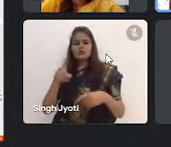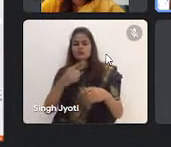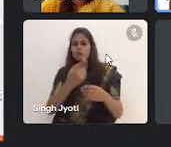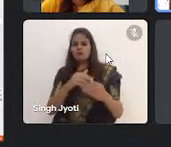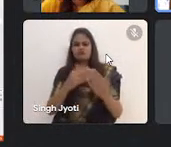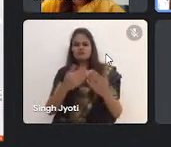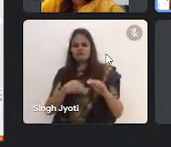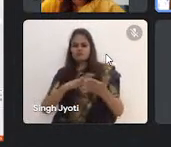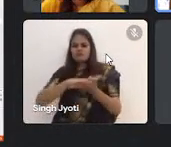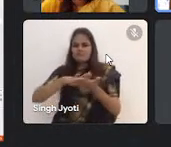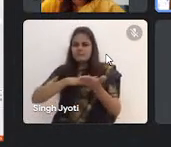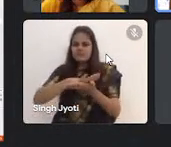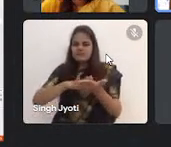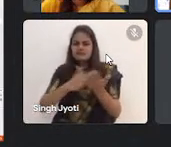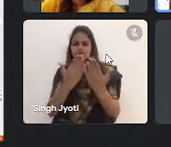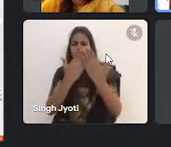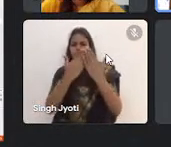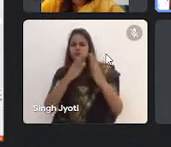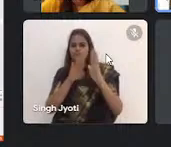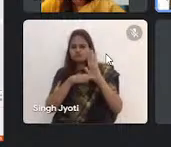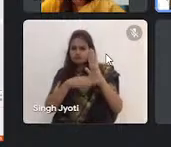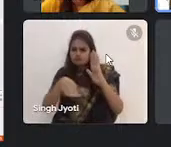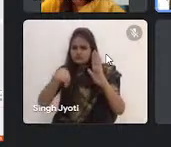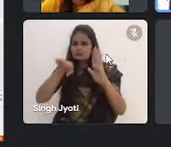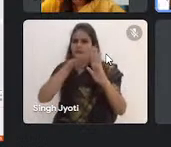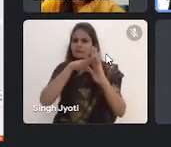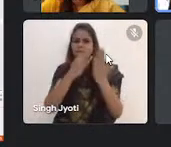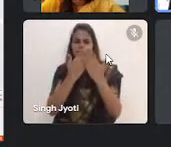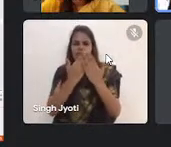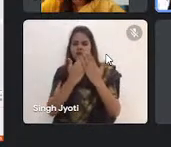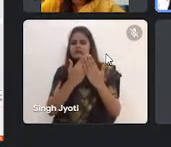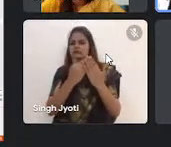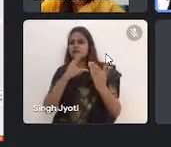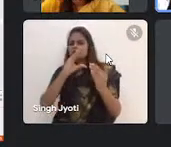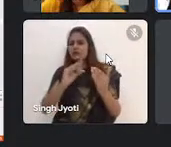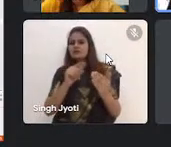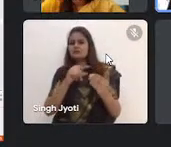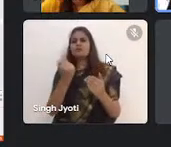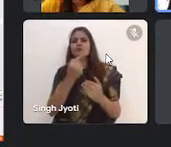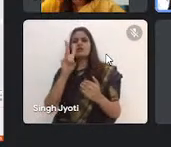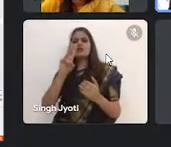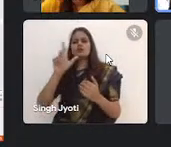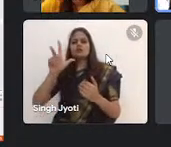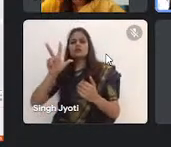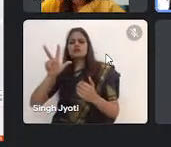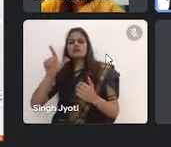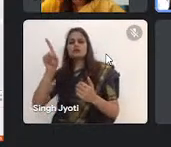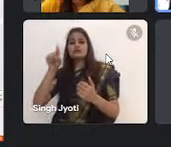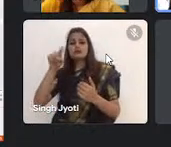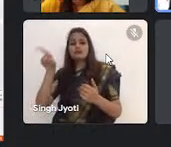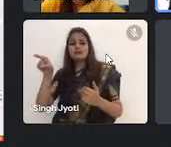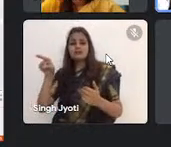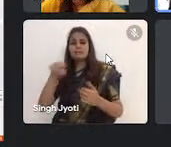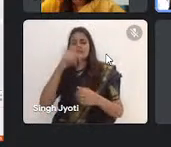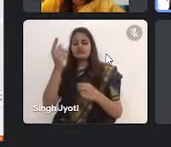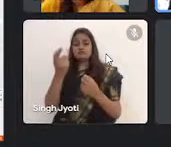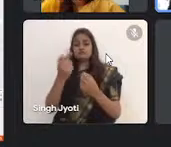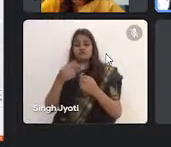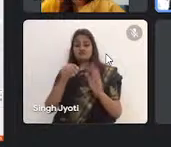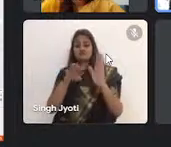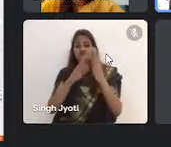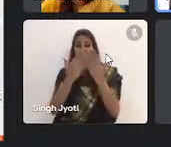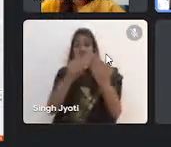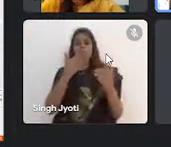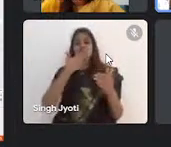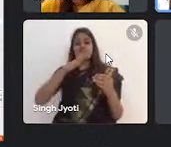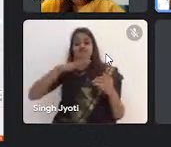school, and only 38% scored within one standard deviation from hearing